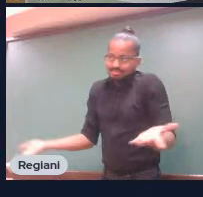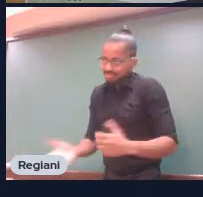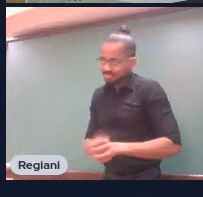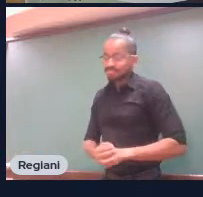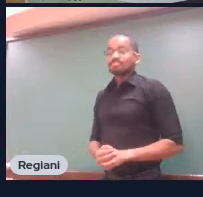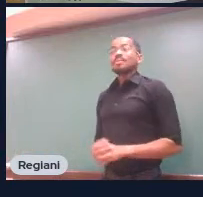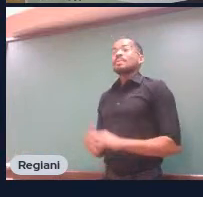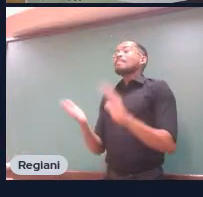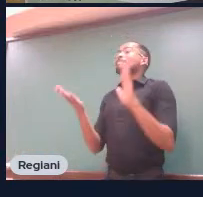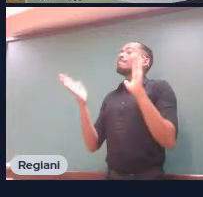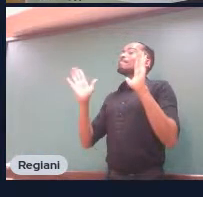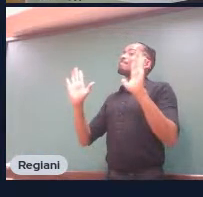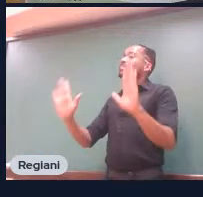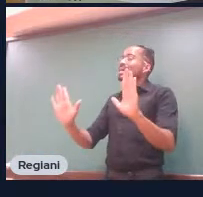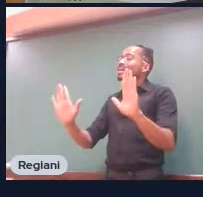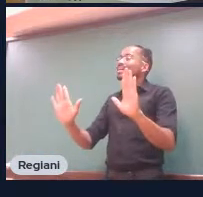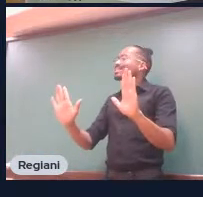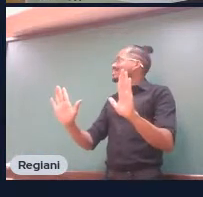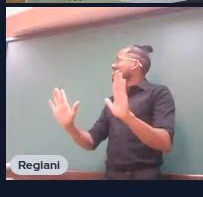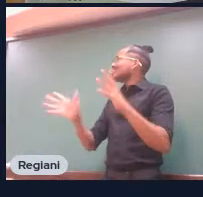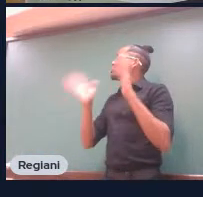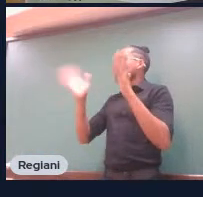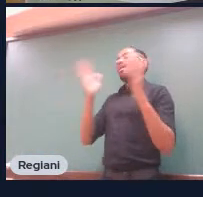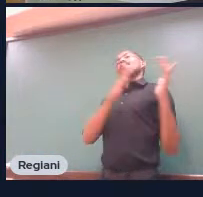Now, okay, we have all that.